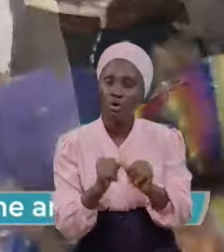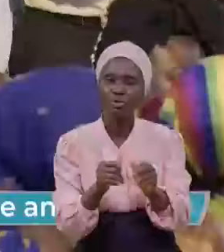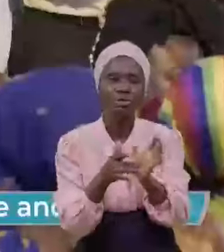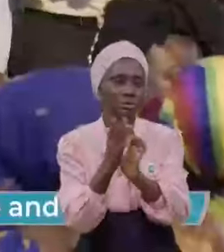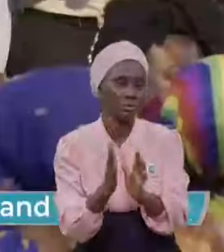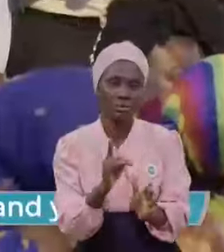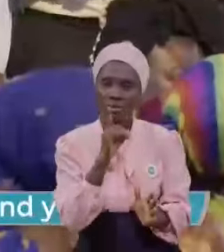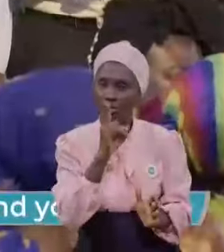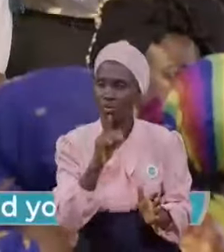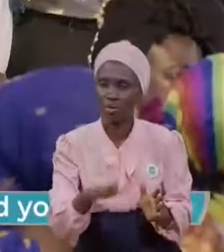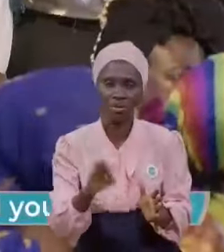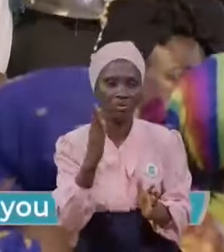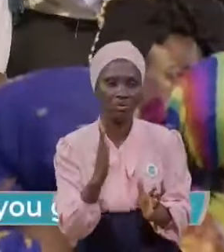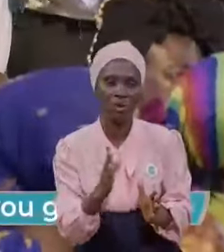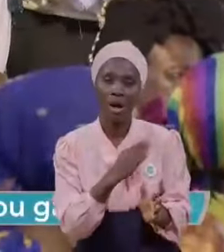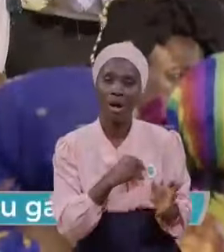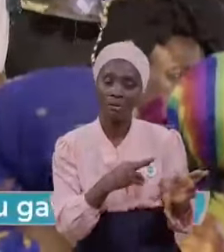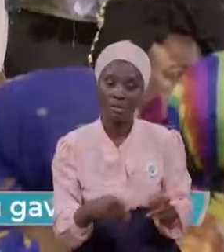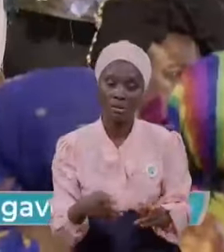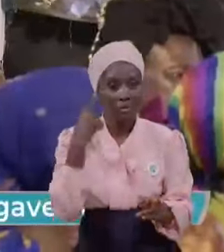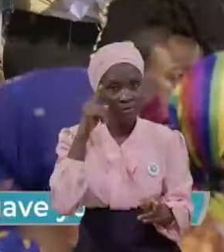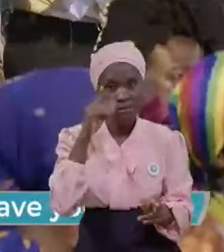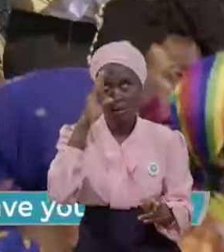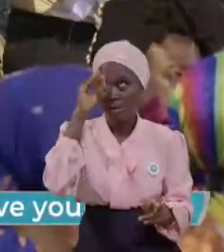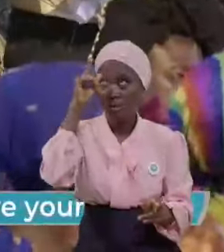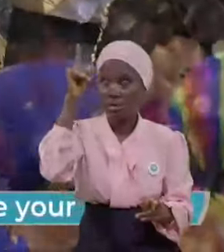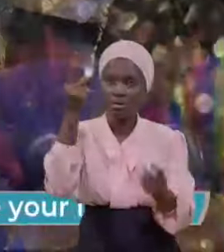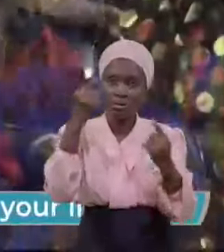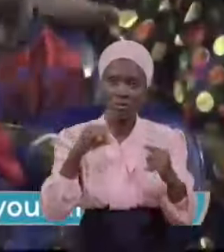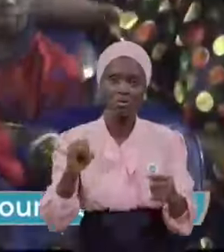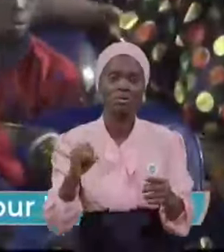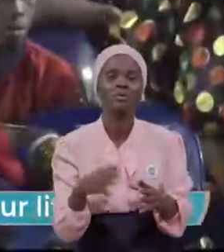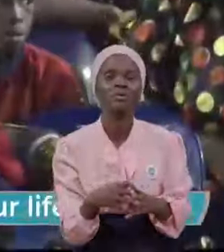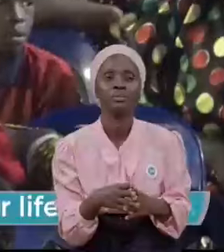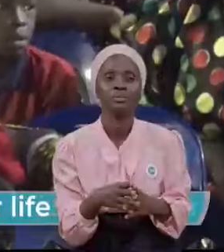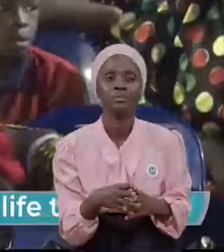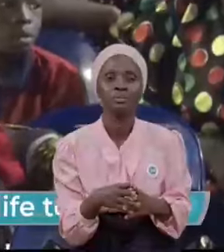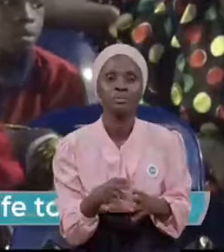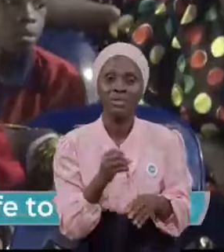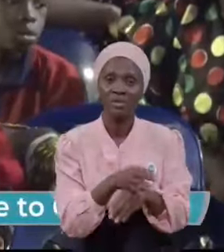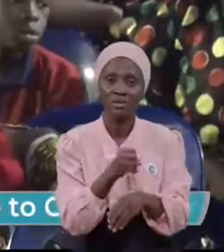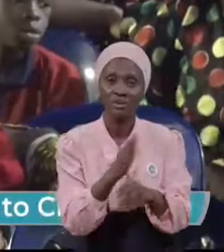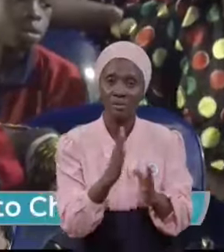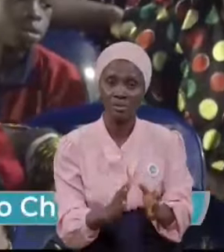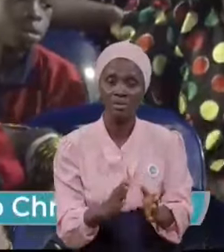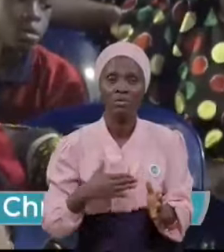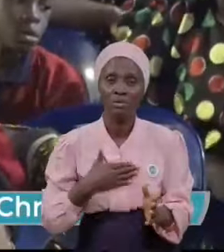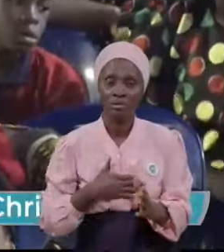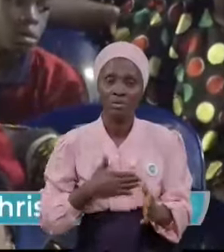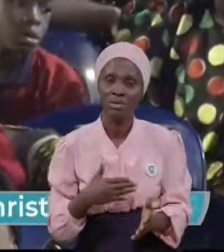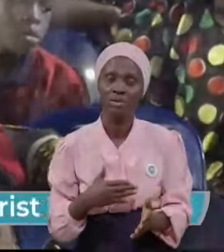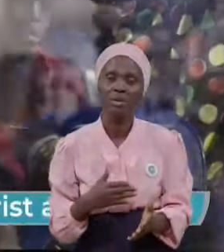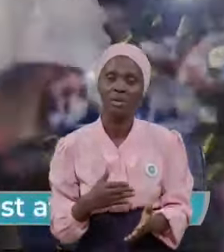Counselors, get to them. And wherever you are, if counselors have not come to you, please